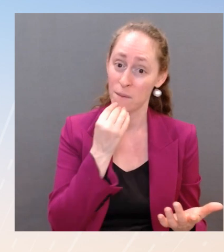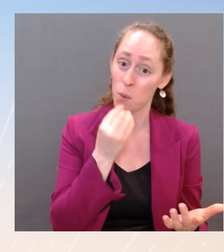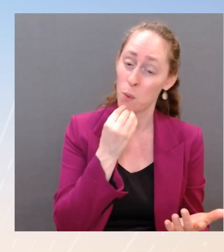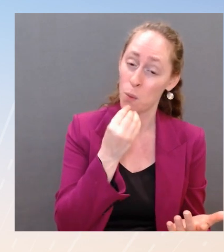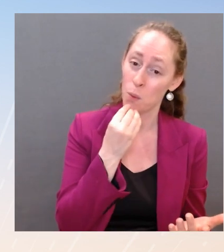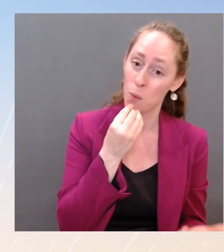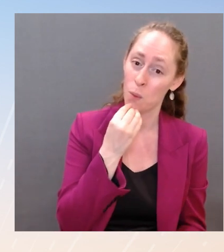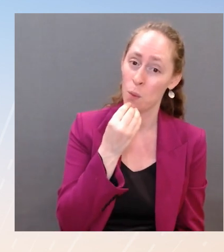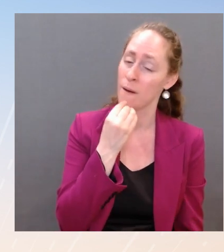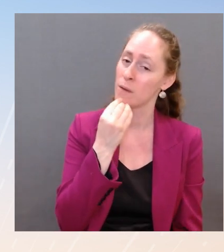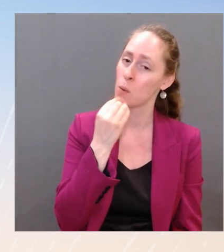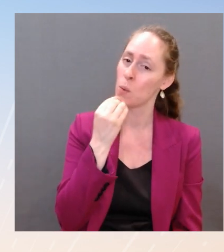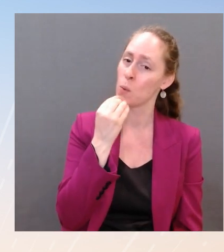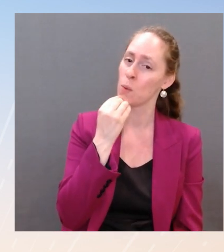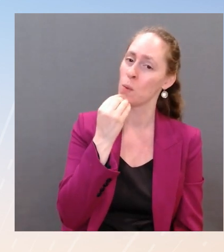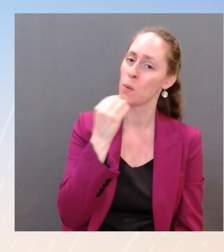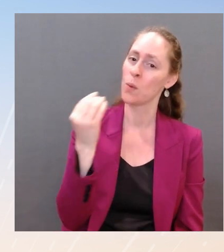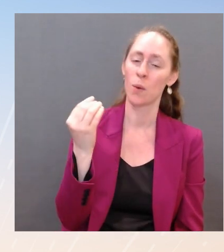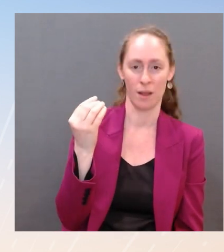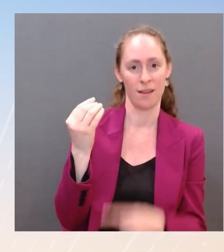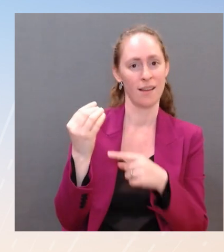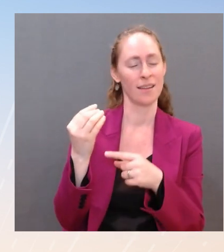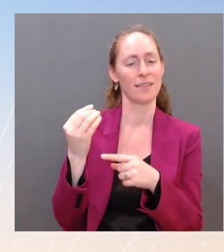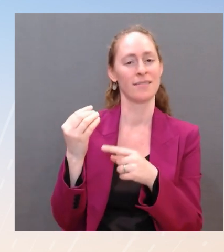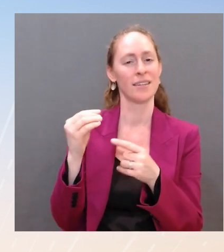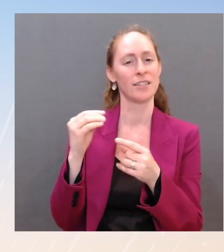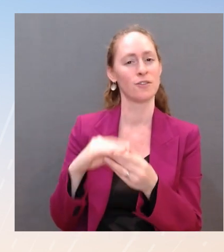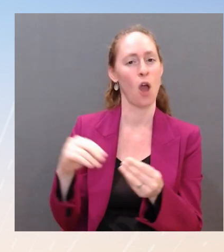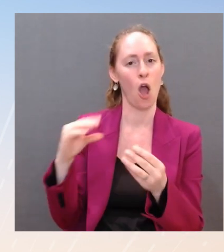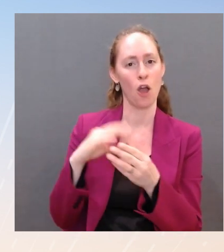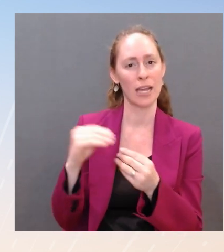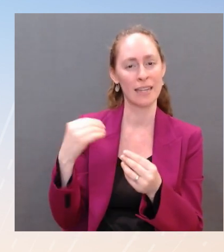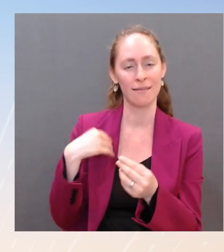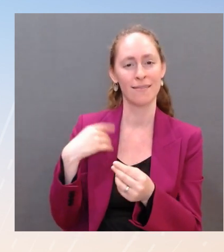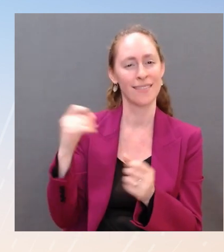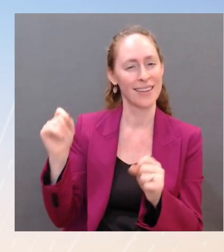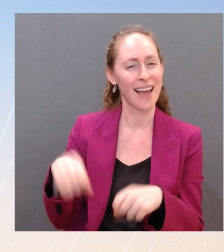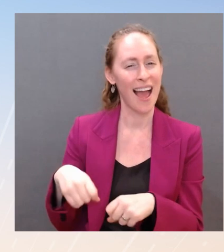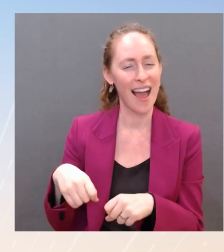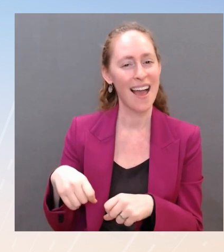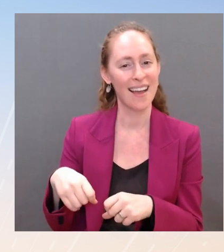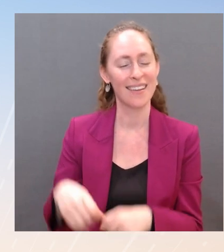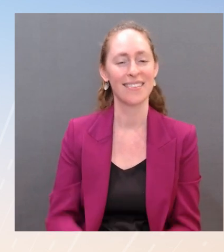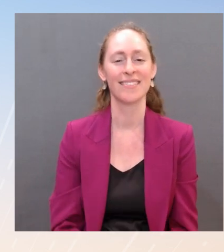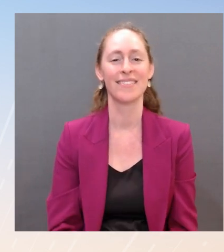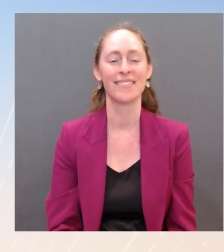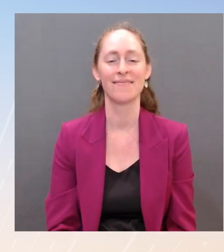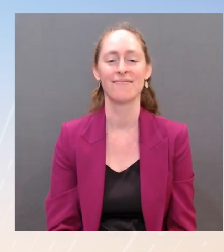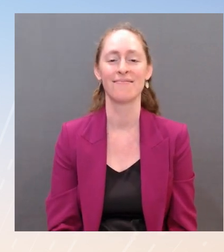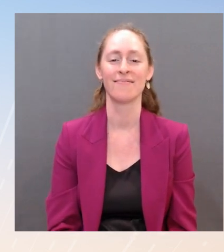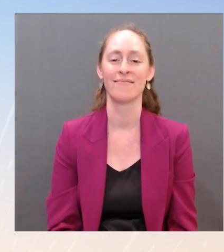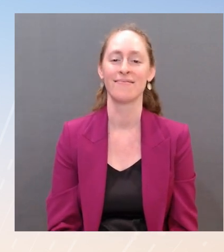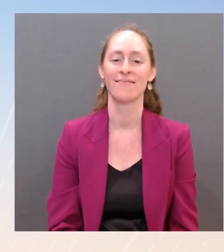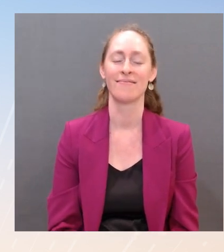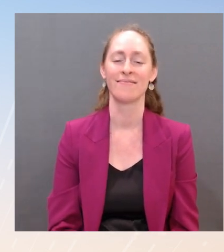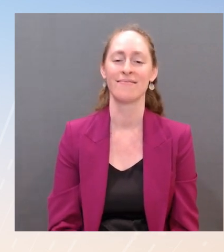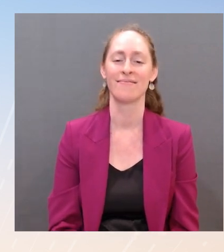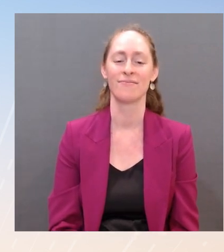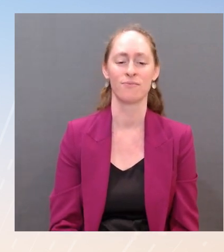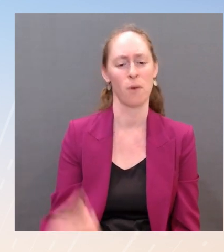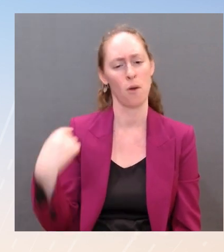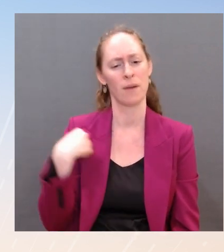while to tap into that that creative outlet. But then I started to think about, what do I love? What am I good at or not good